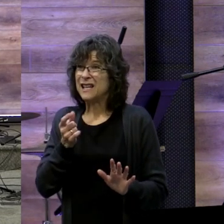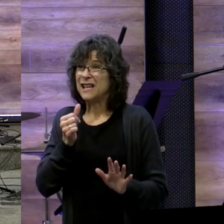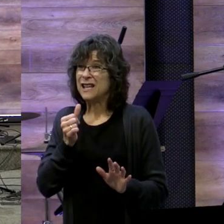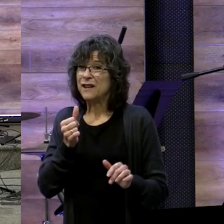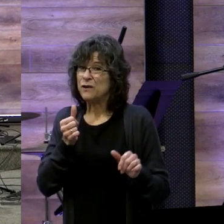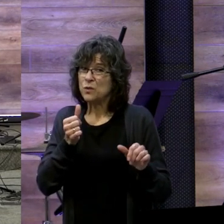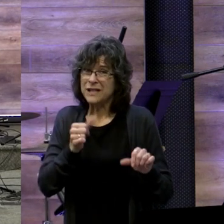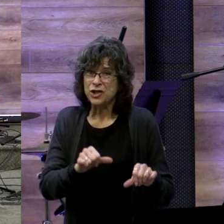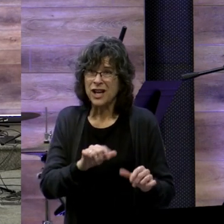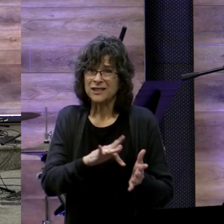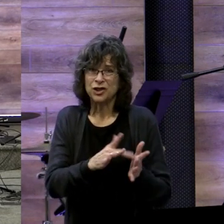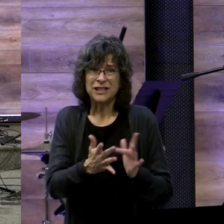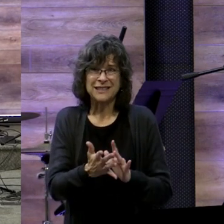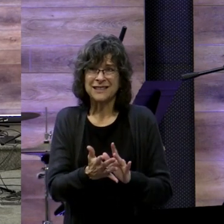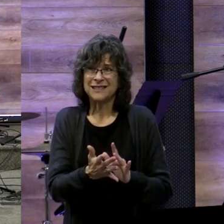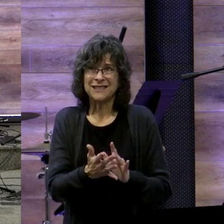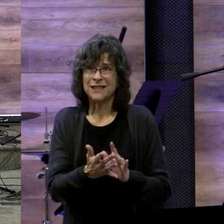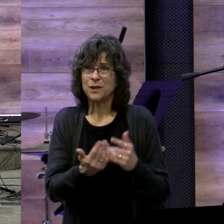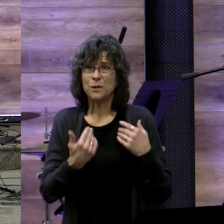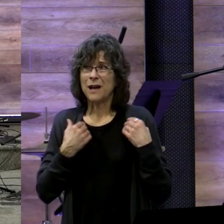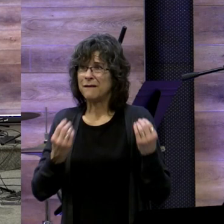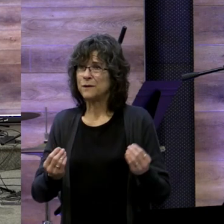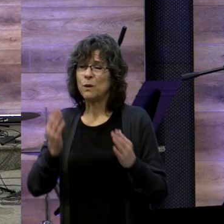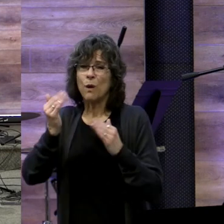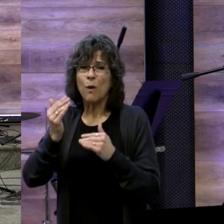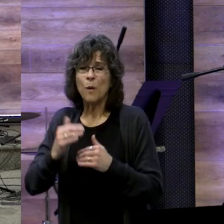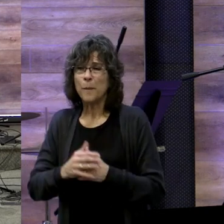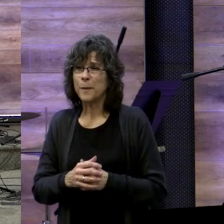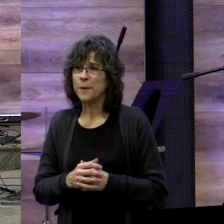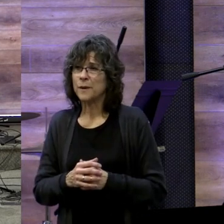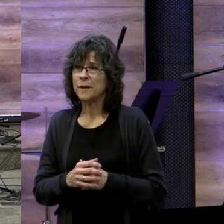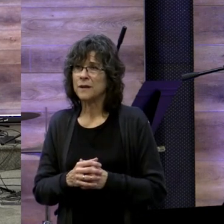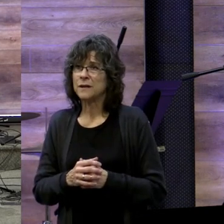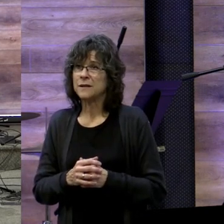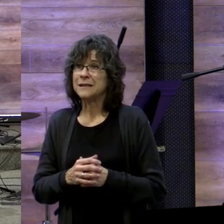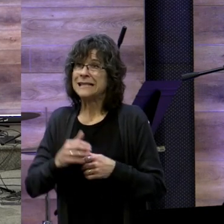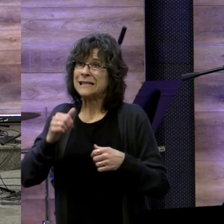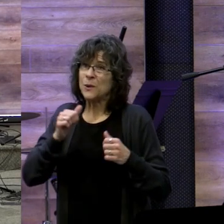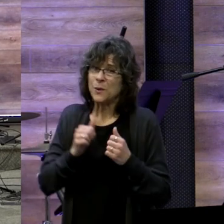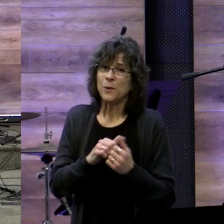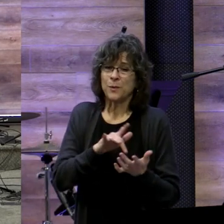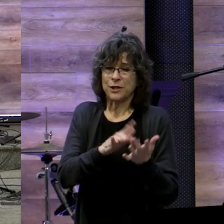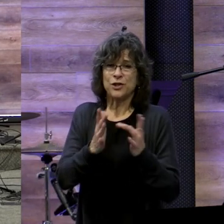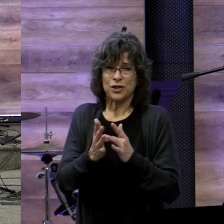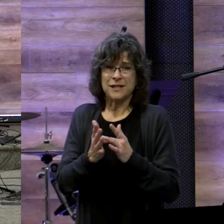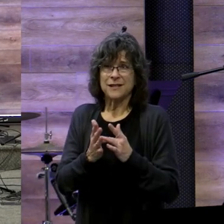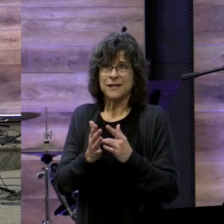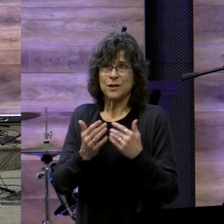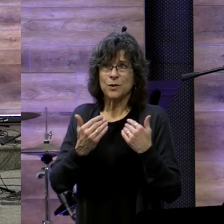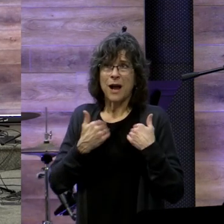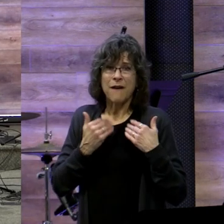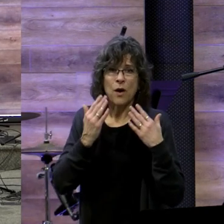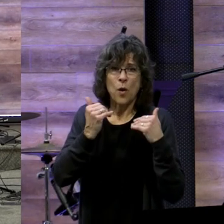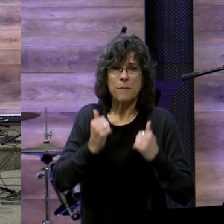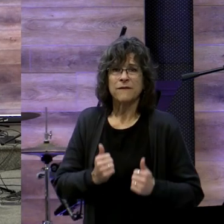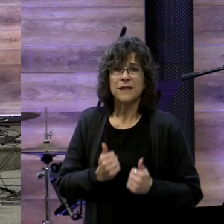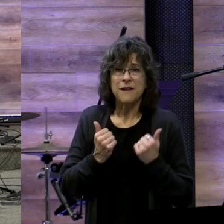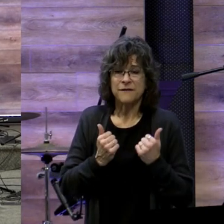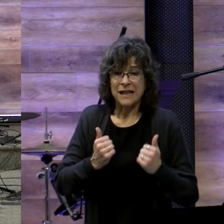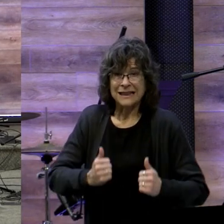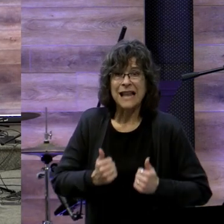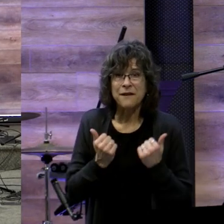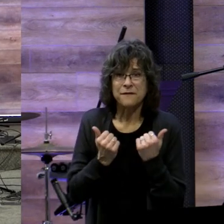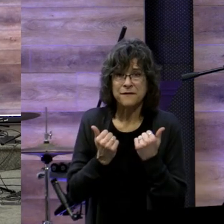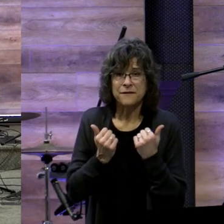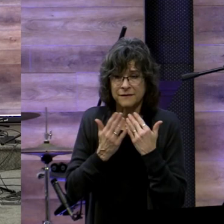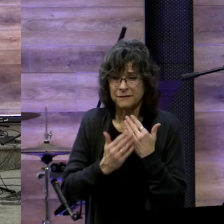Because in him is life. And that life is the light of men. We're told in the book of Acts, chapter 4, salvation